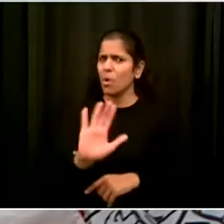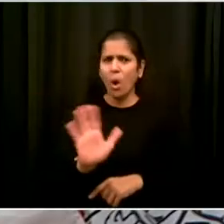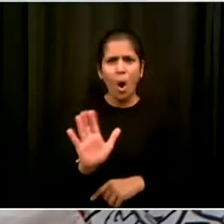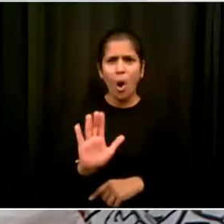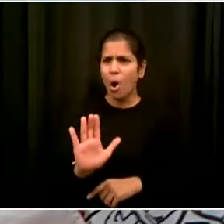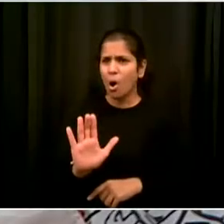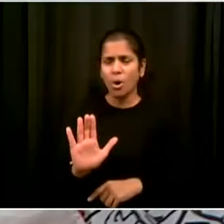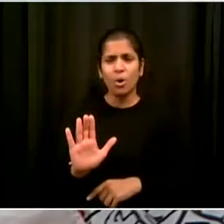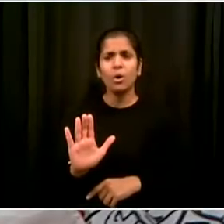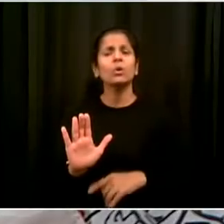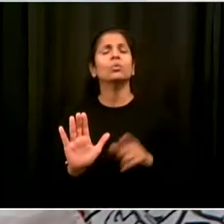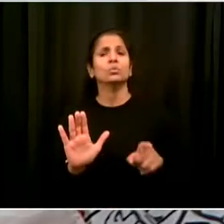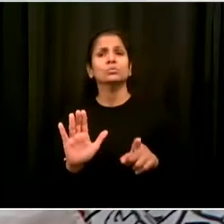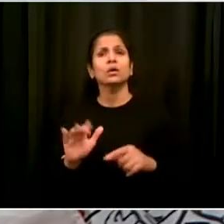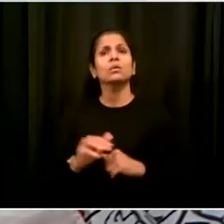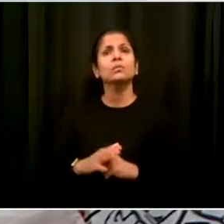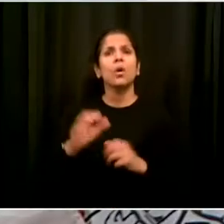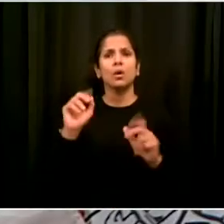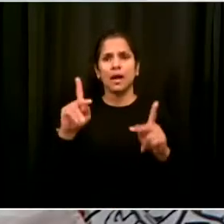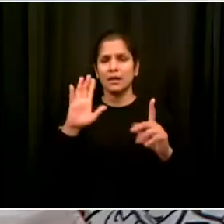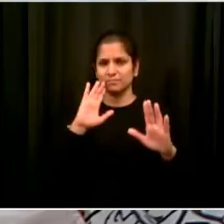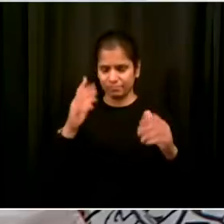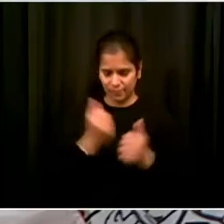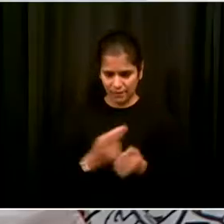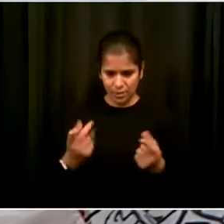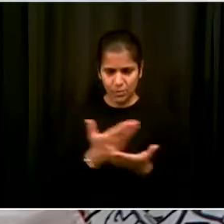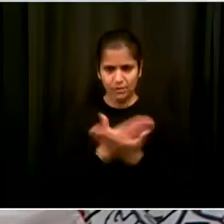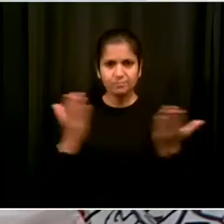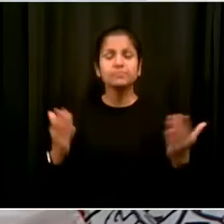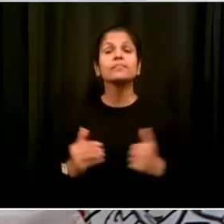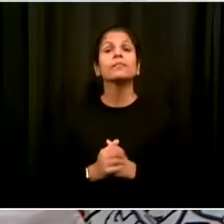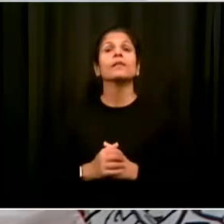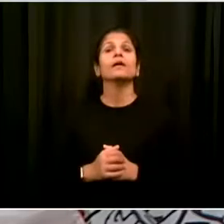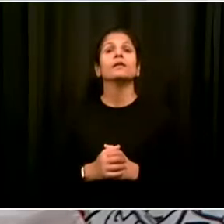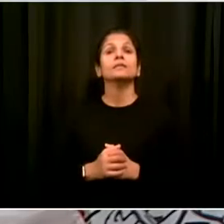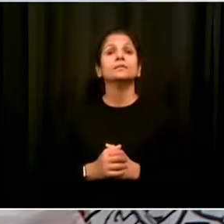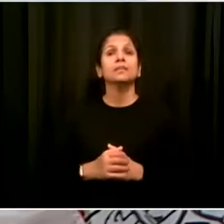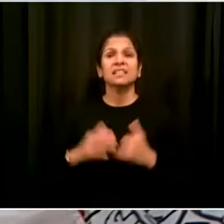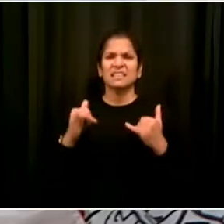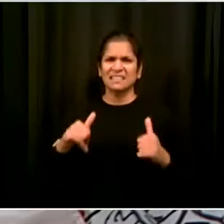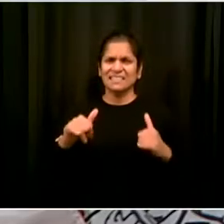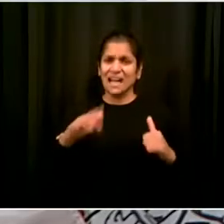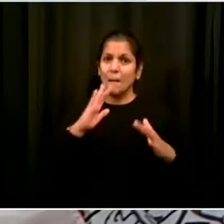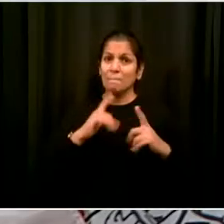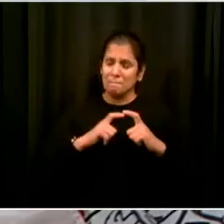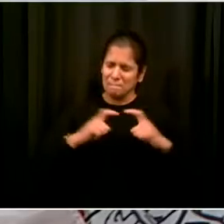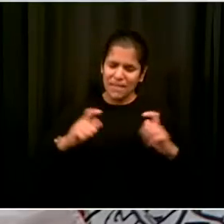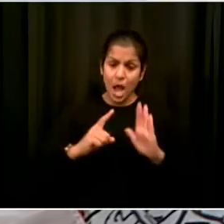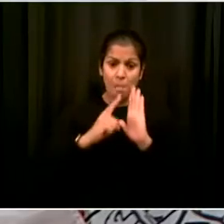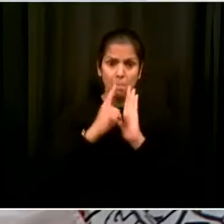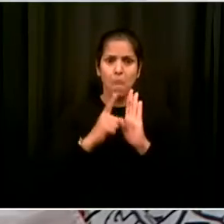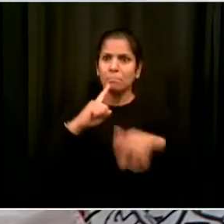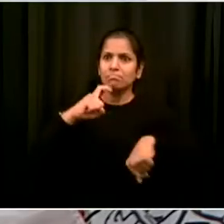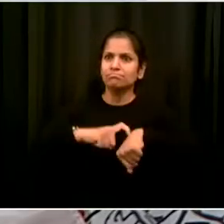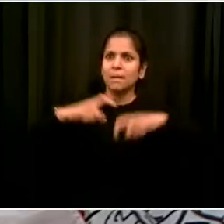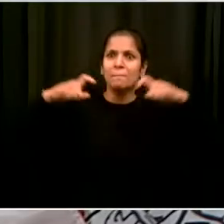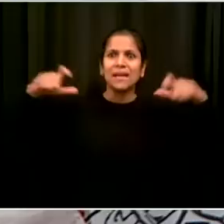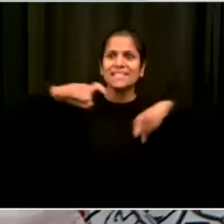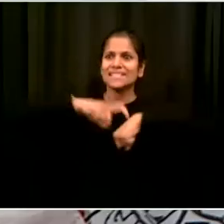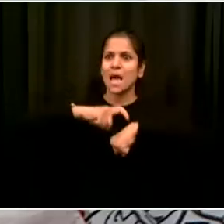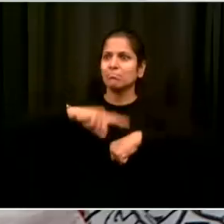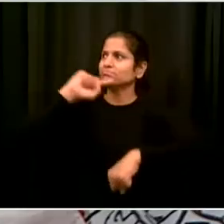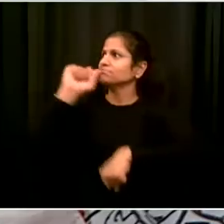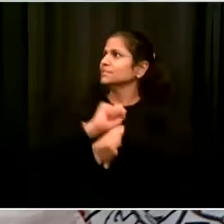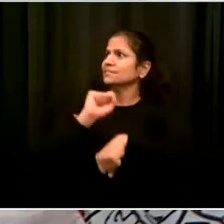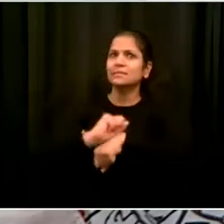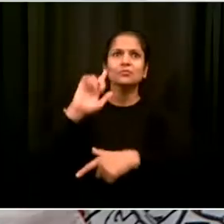we conclude, very simple. Big moment for New York City. Vaccine about to arrive. Our command center up